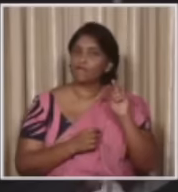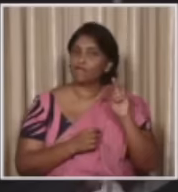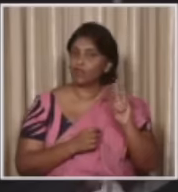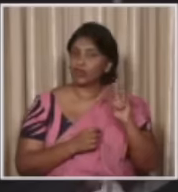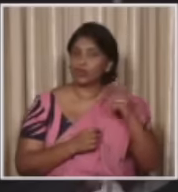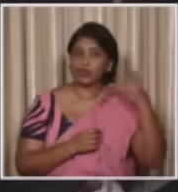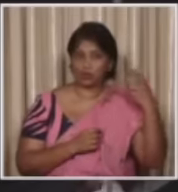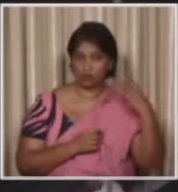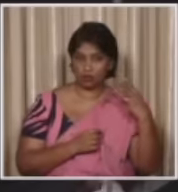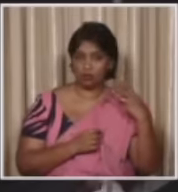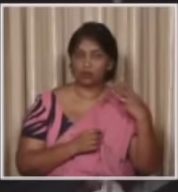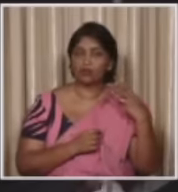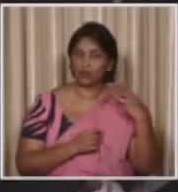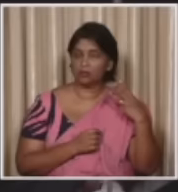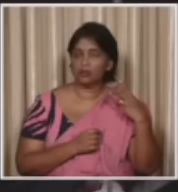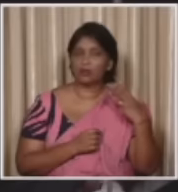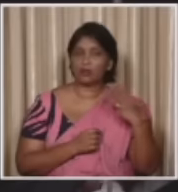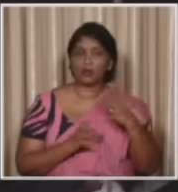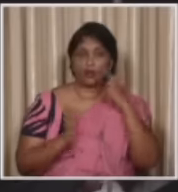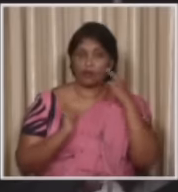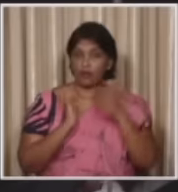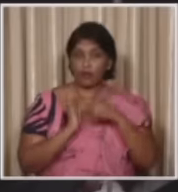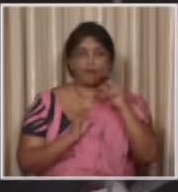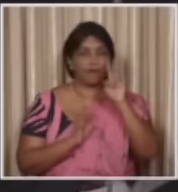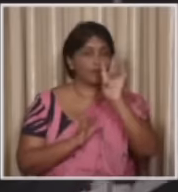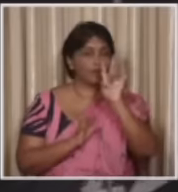23/3 vibhage tiyan 25/3